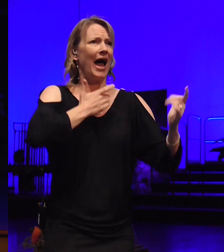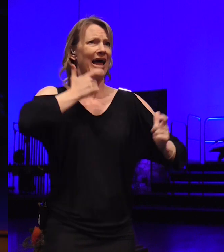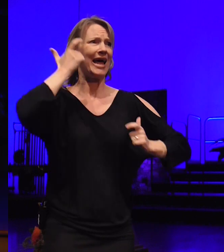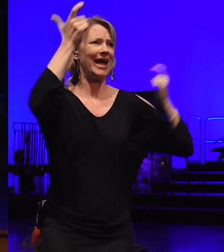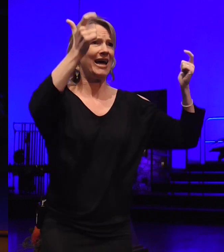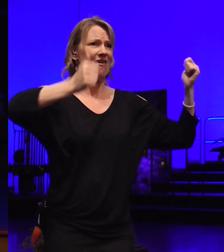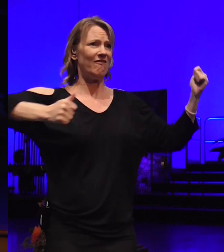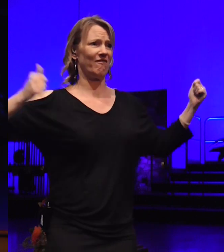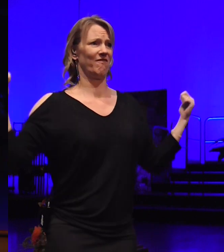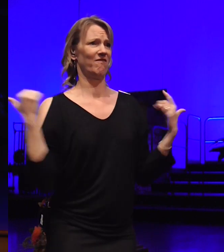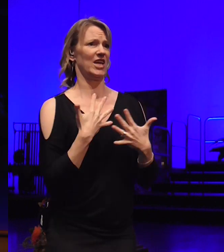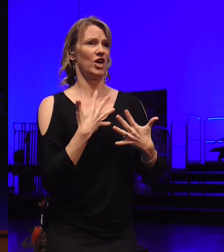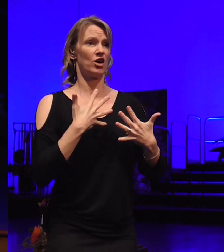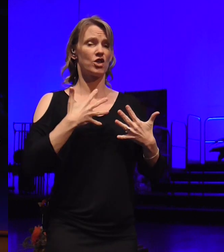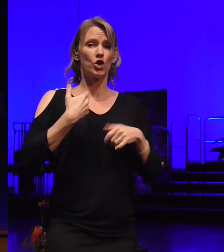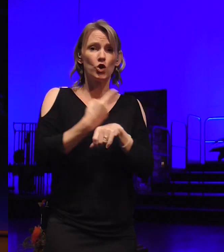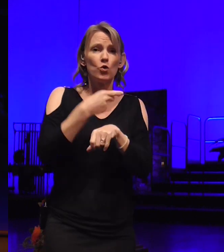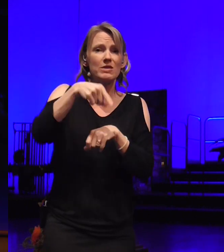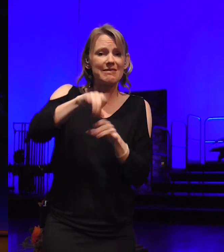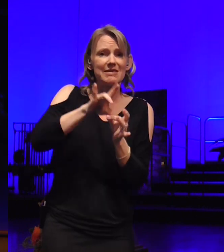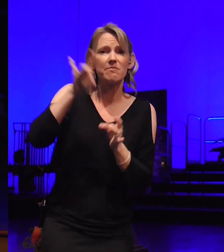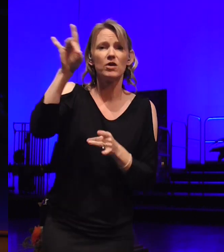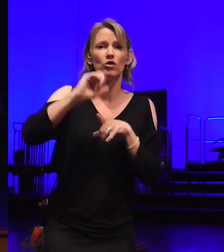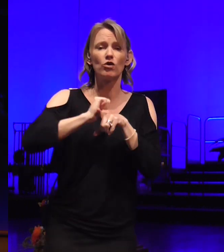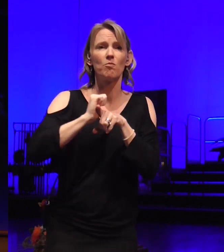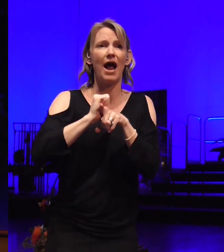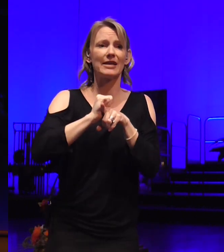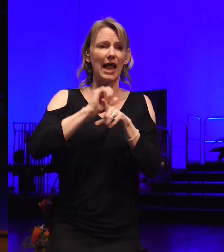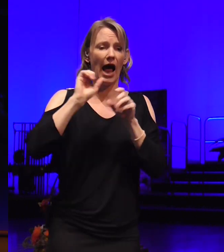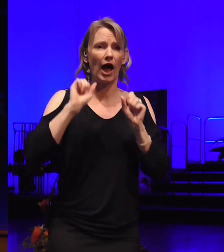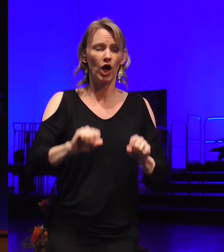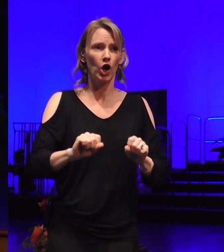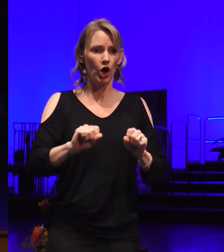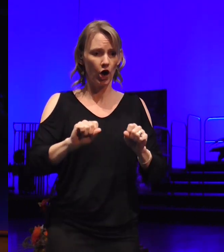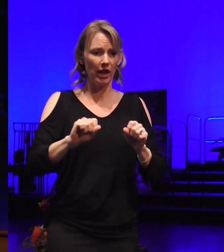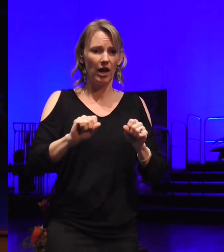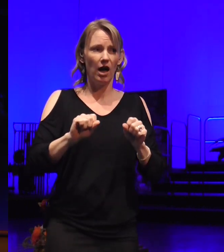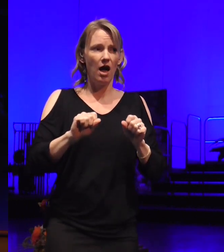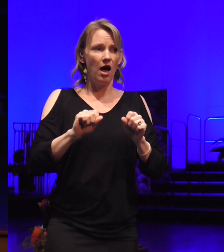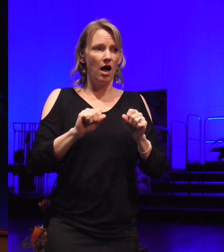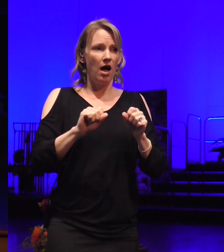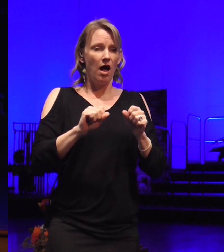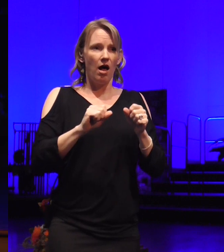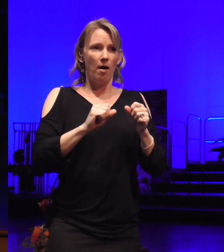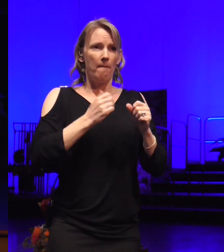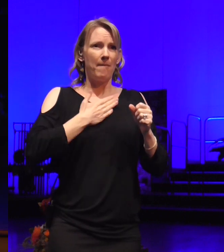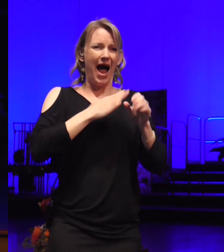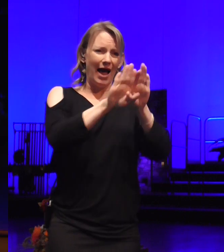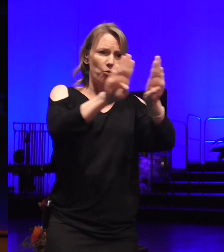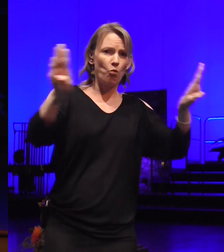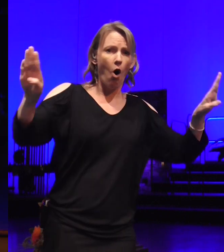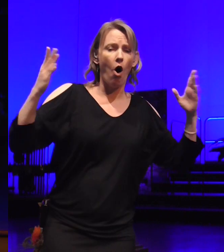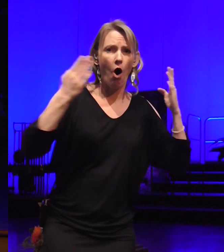monumental fears and to use these spiritual practices to begin to melt those